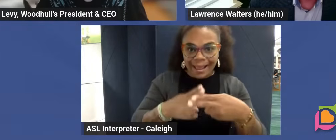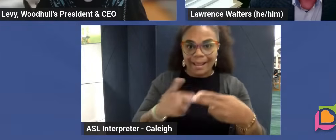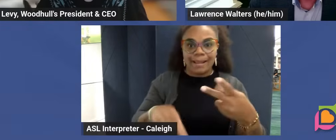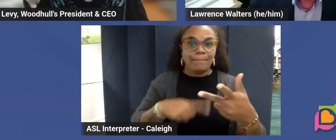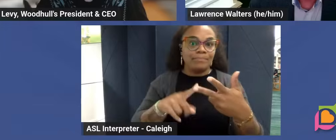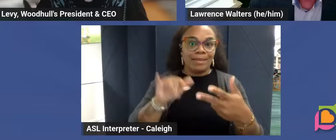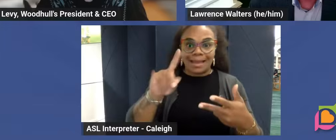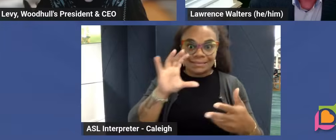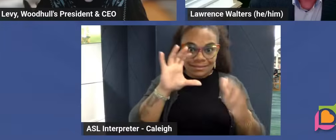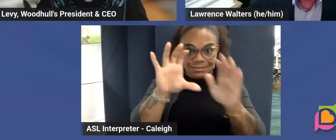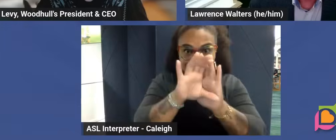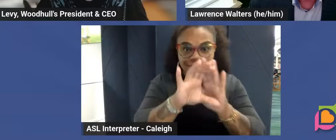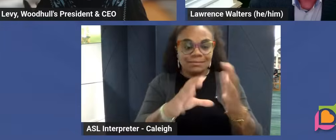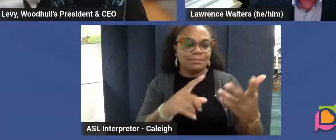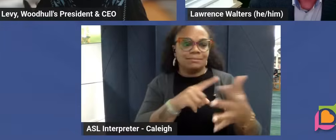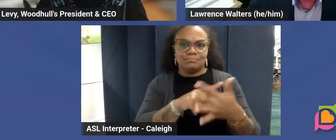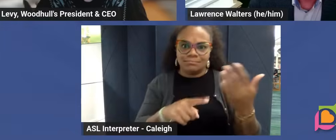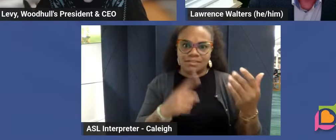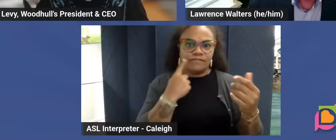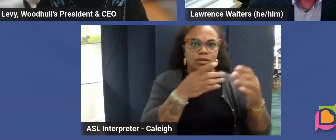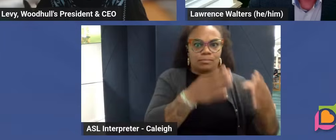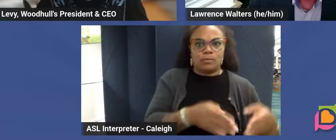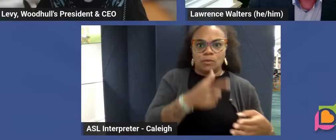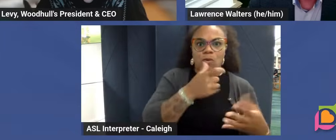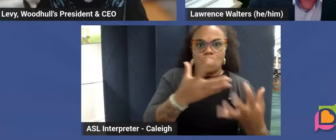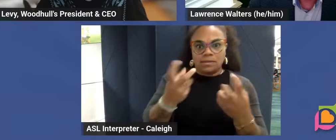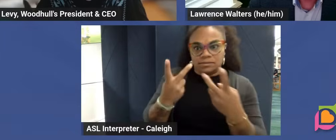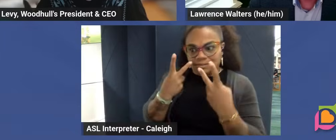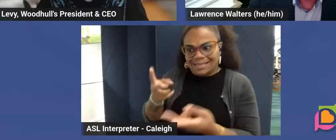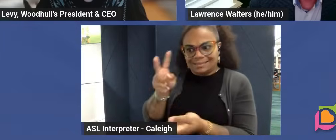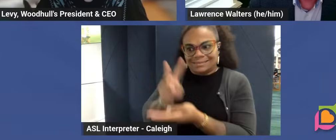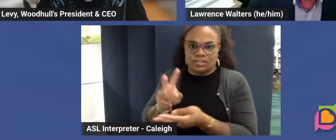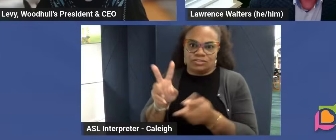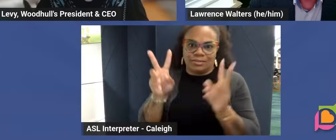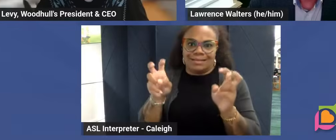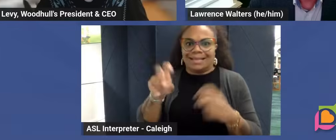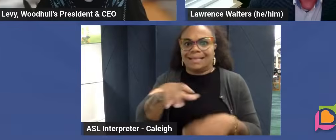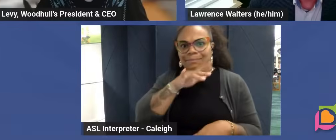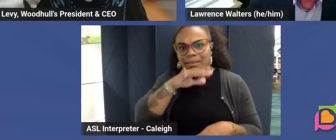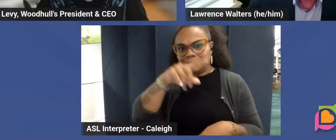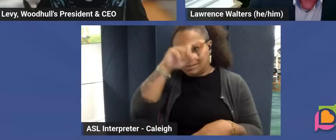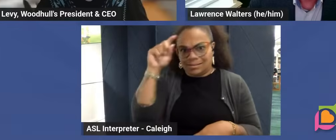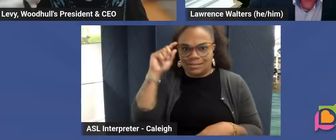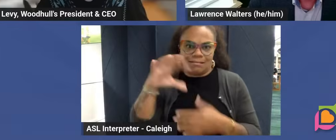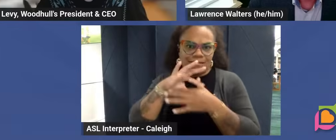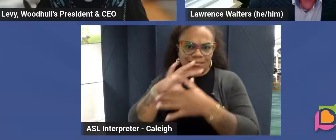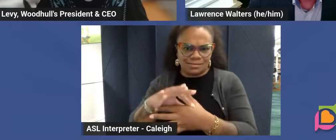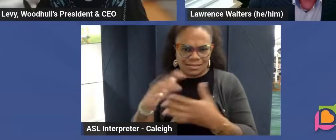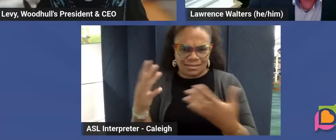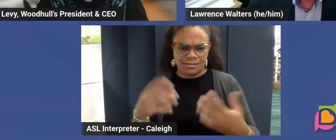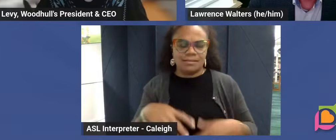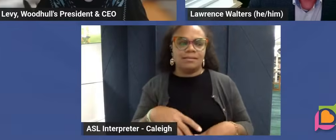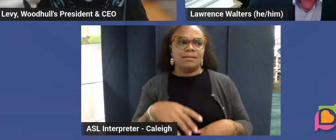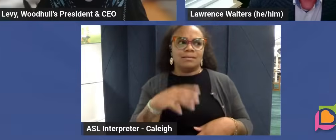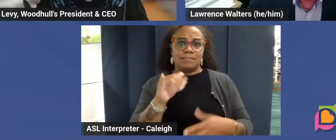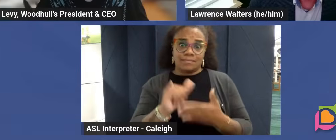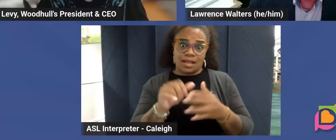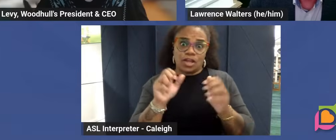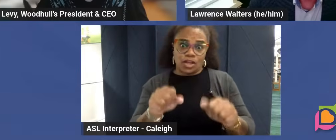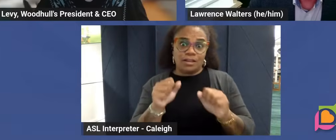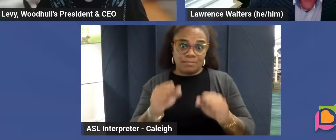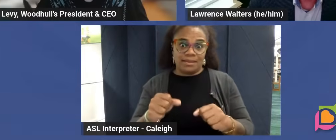person seeking to access sexually explicit content. When you think about how valuable that could be to somebody who wants